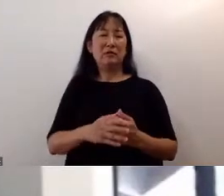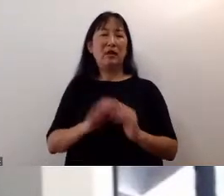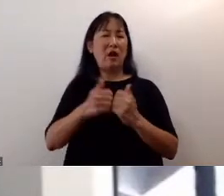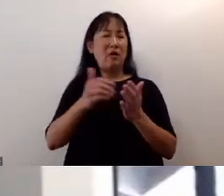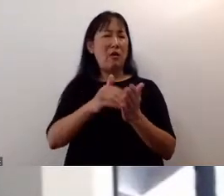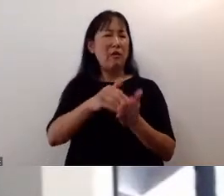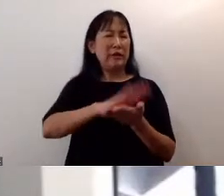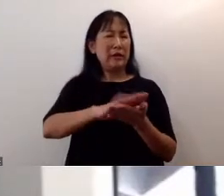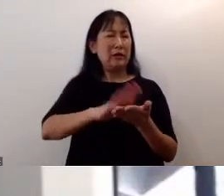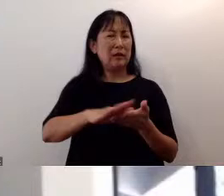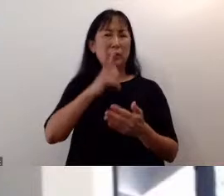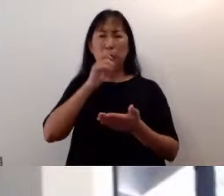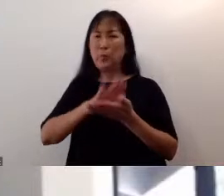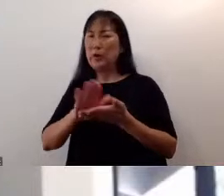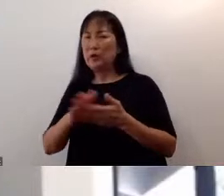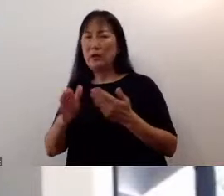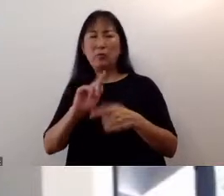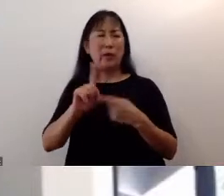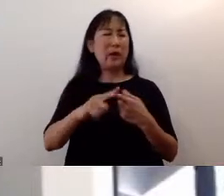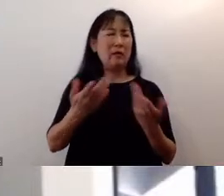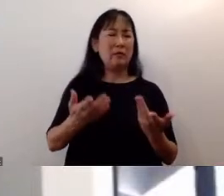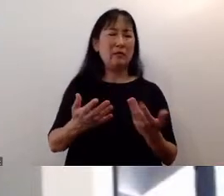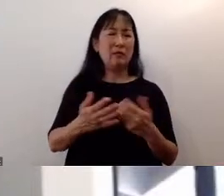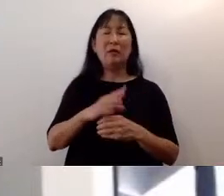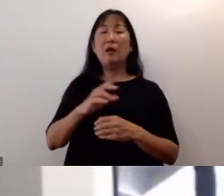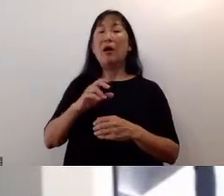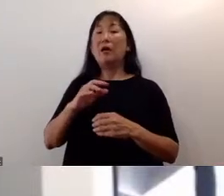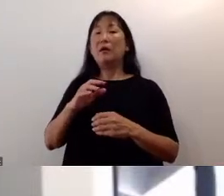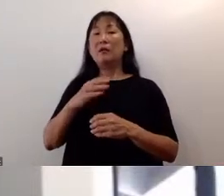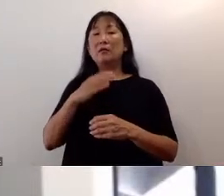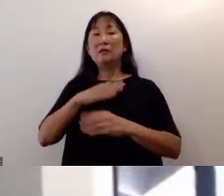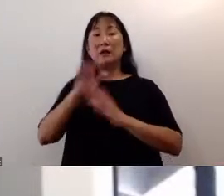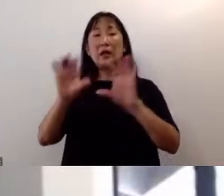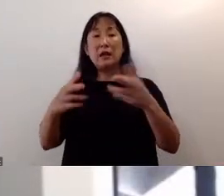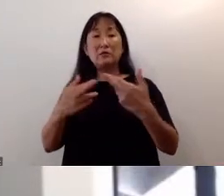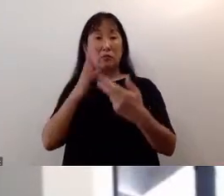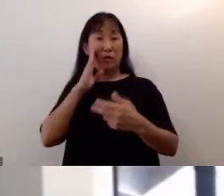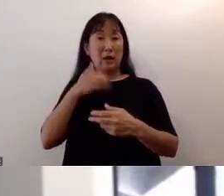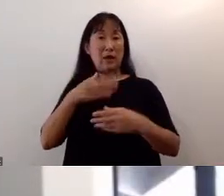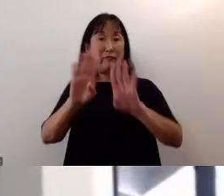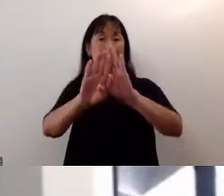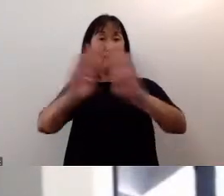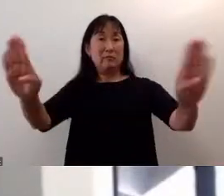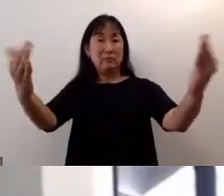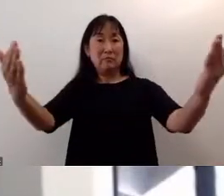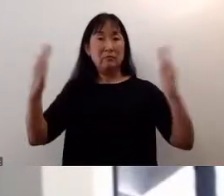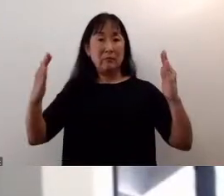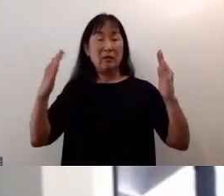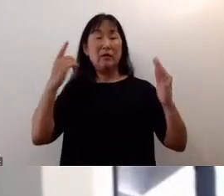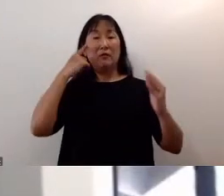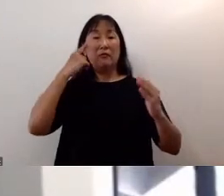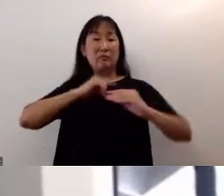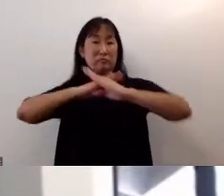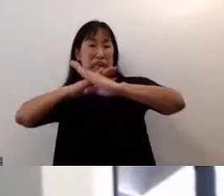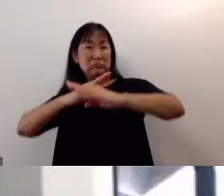that will be included into the classroom as well? And how about ventilation for AC